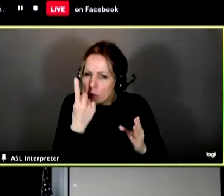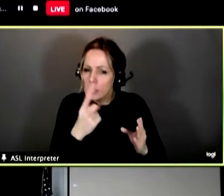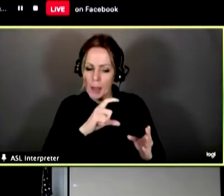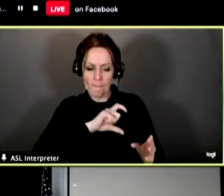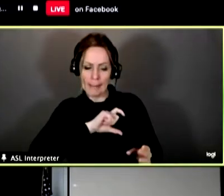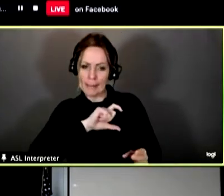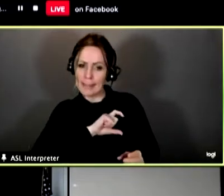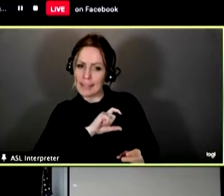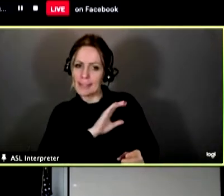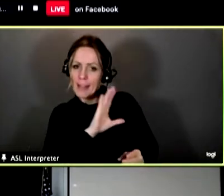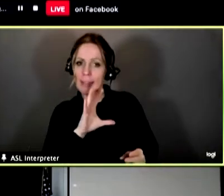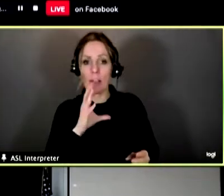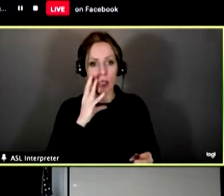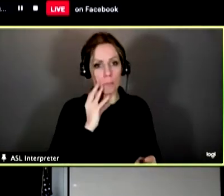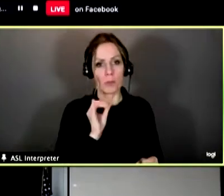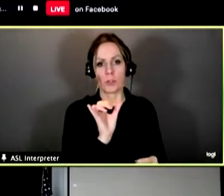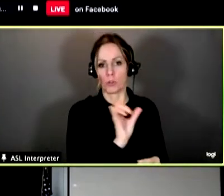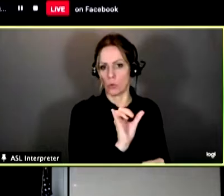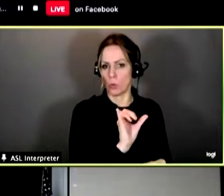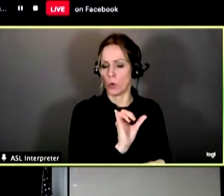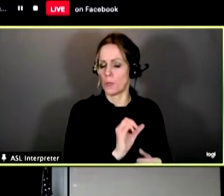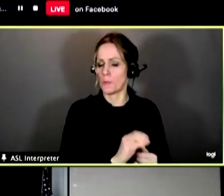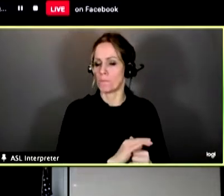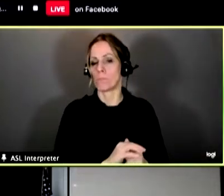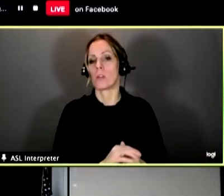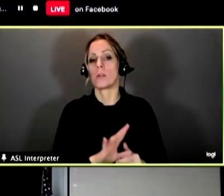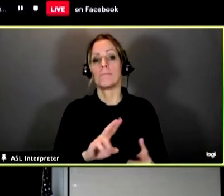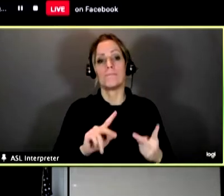And then the second point is